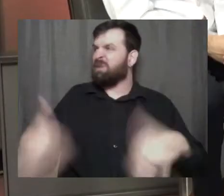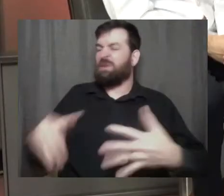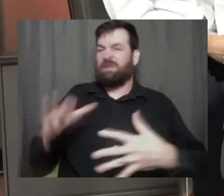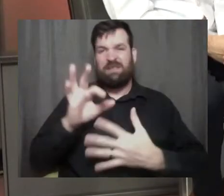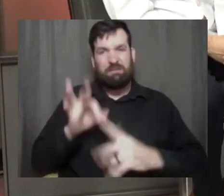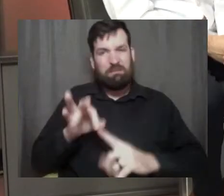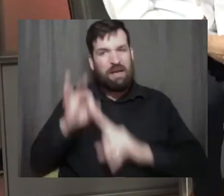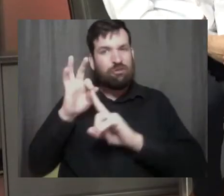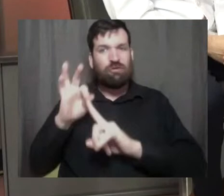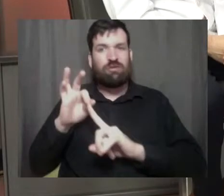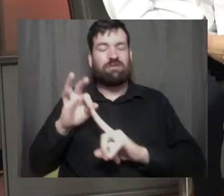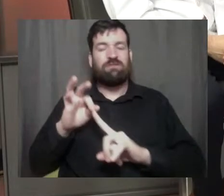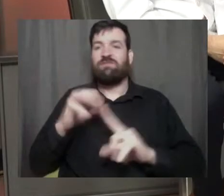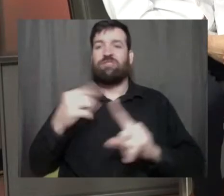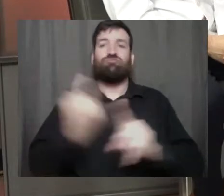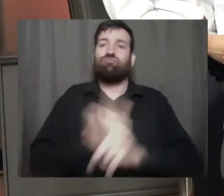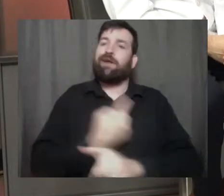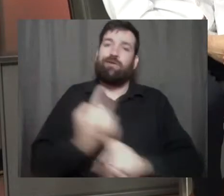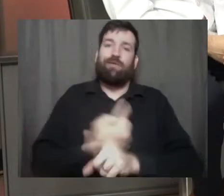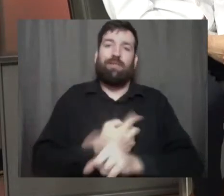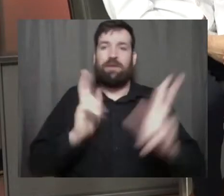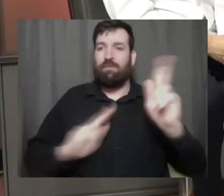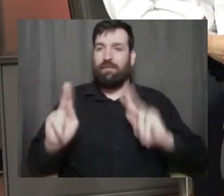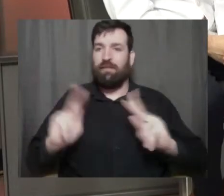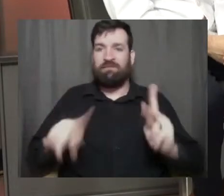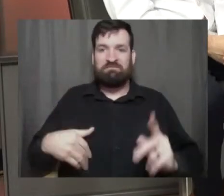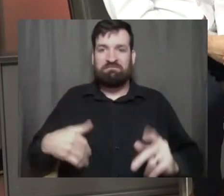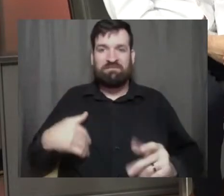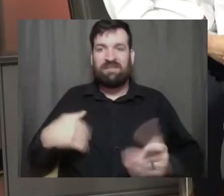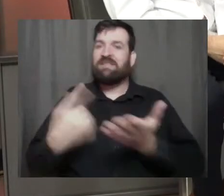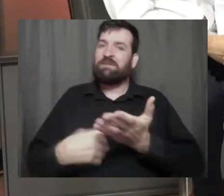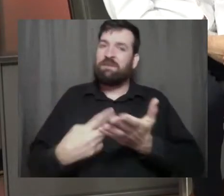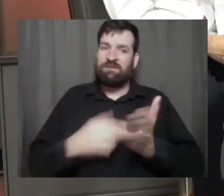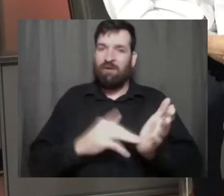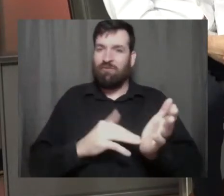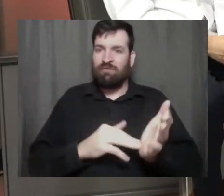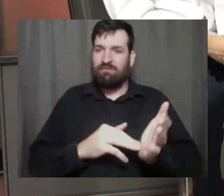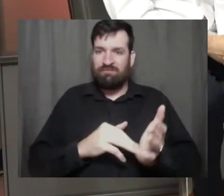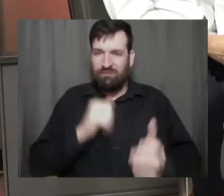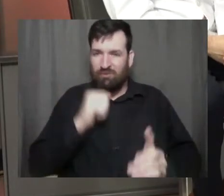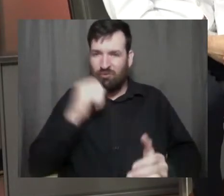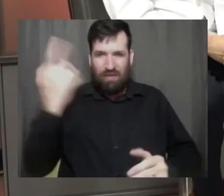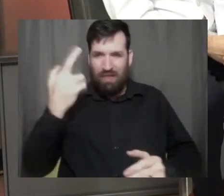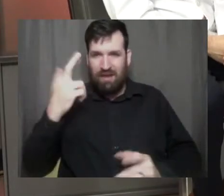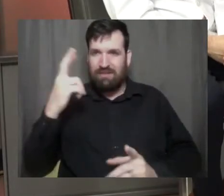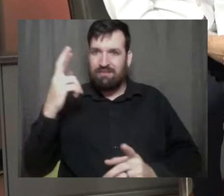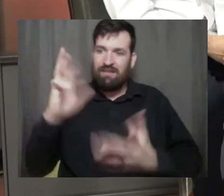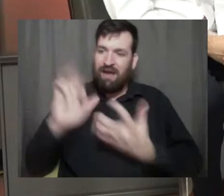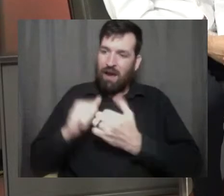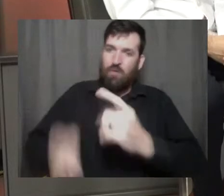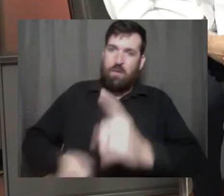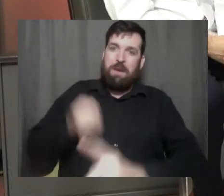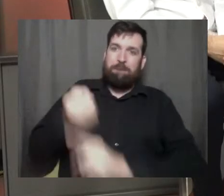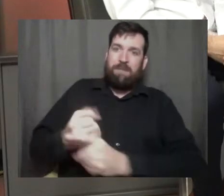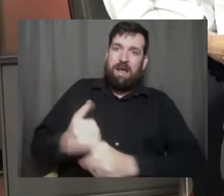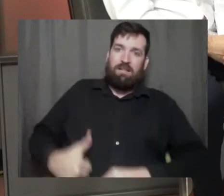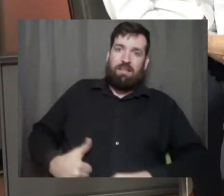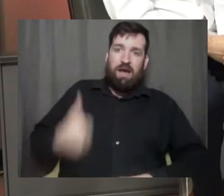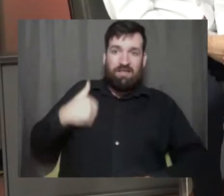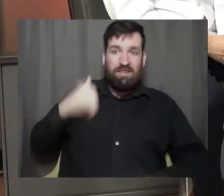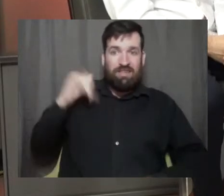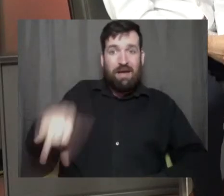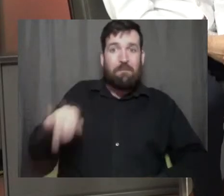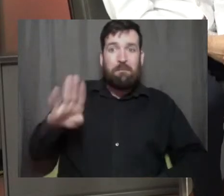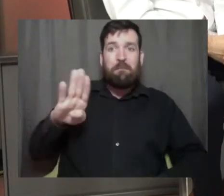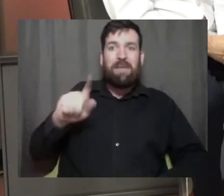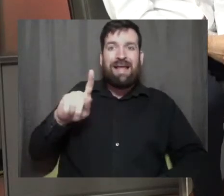as regular people, I don't know that doctors always understand the impact that you have on our lives when there's that bedside manner where